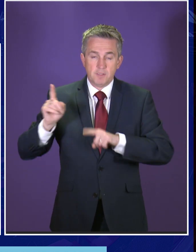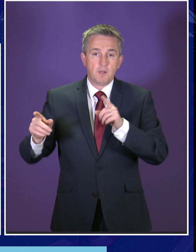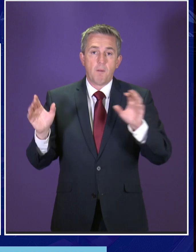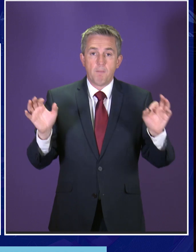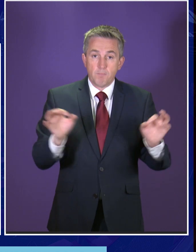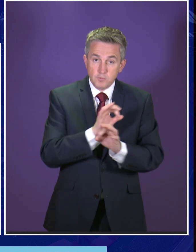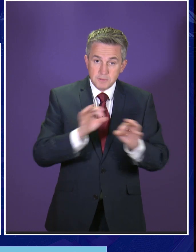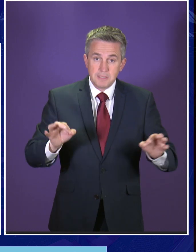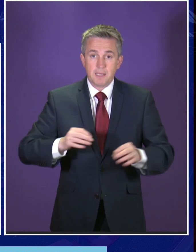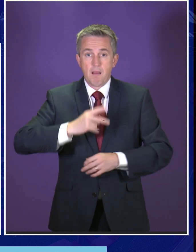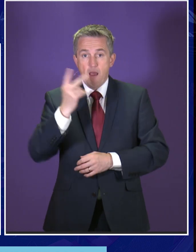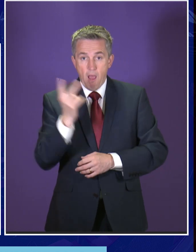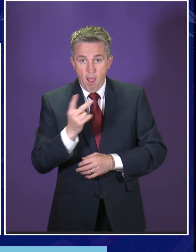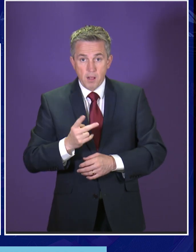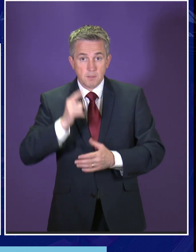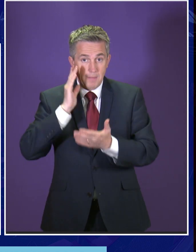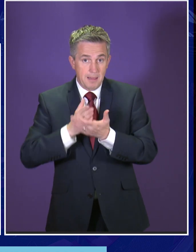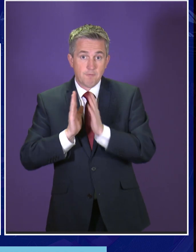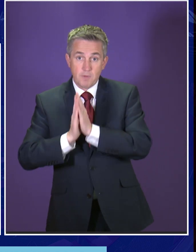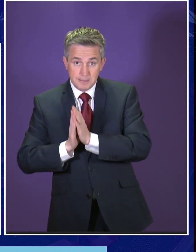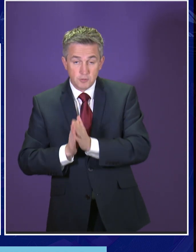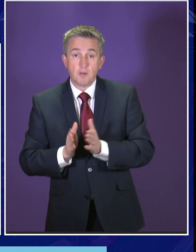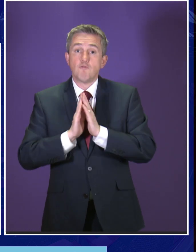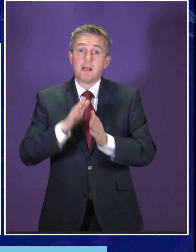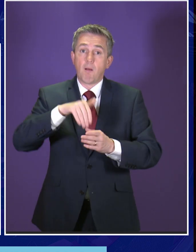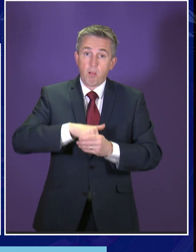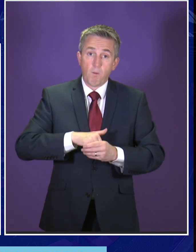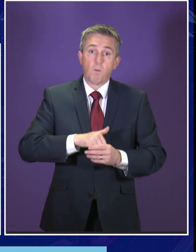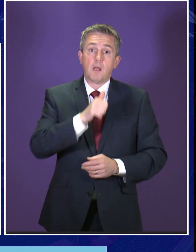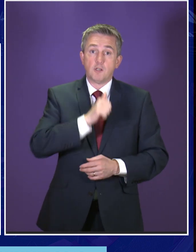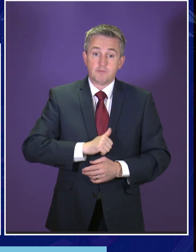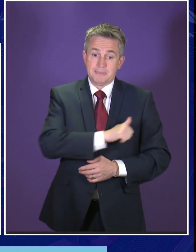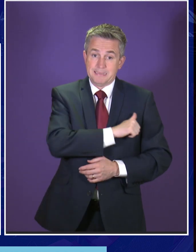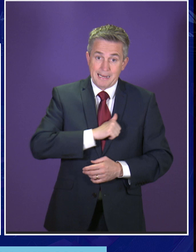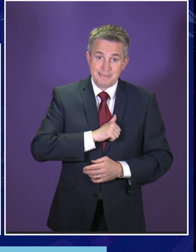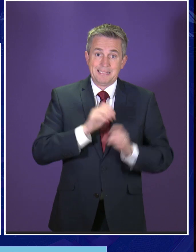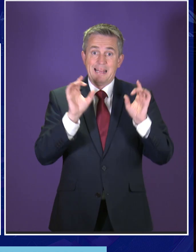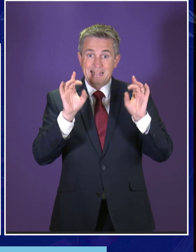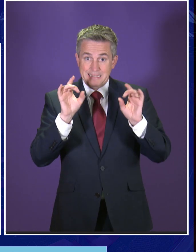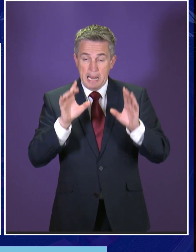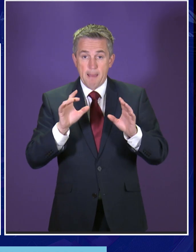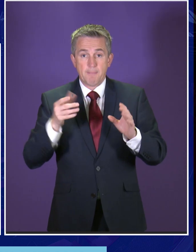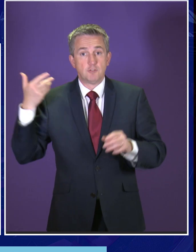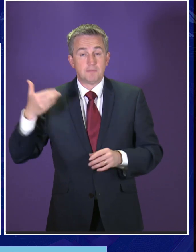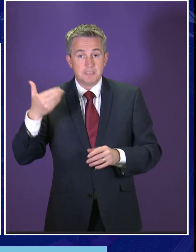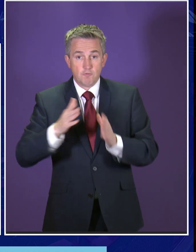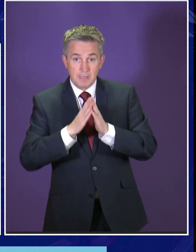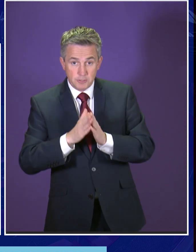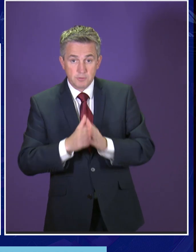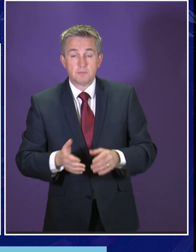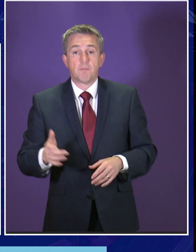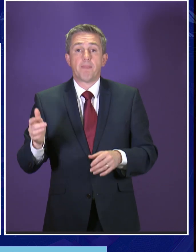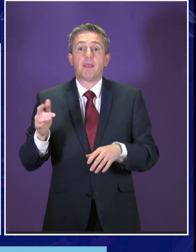belief, religion. Religion, we have Christianity, Islam, and traditional religion. Drama,